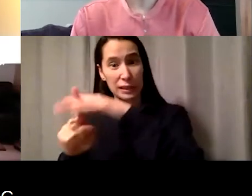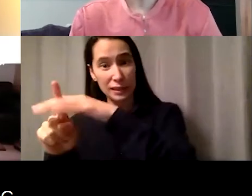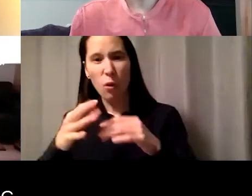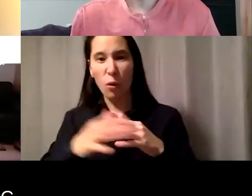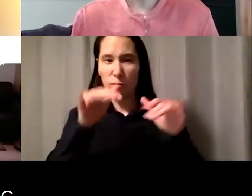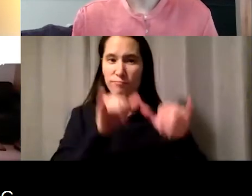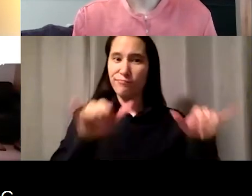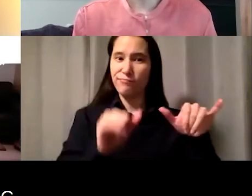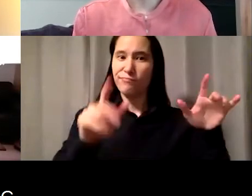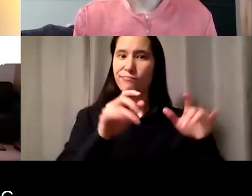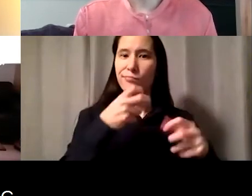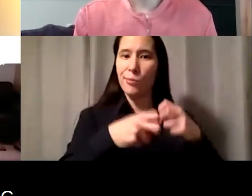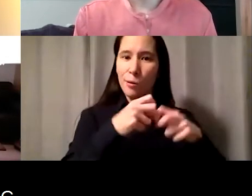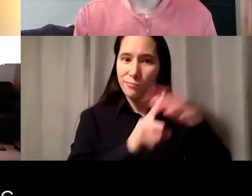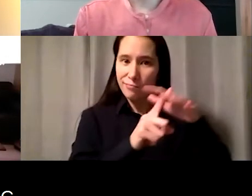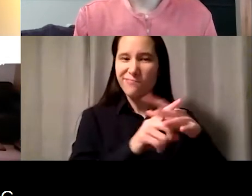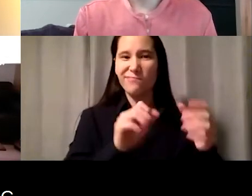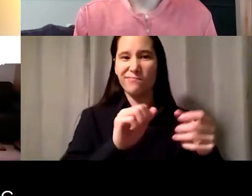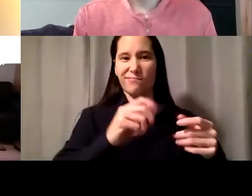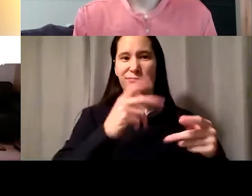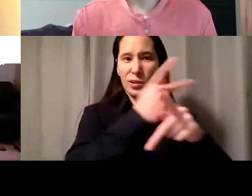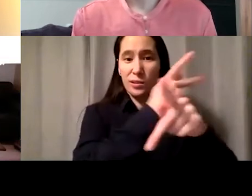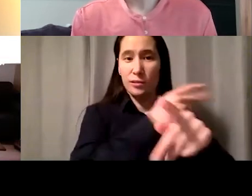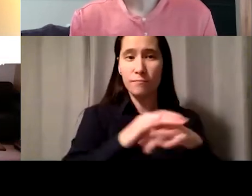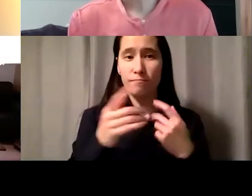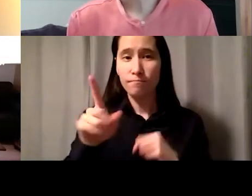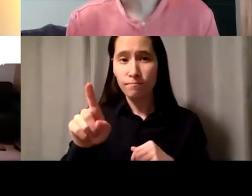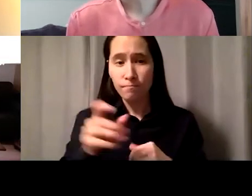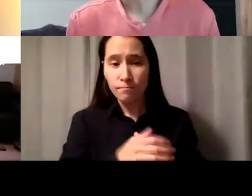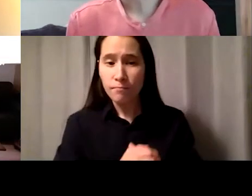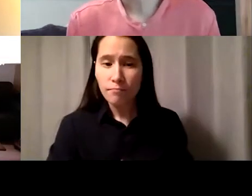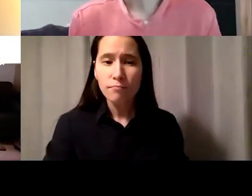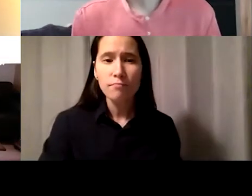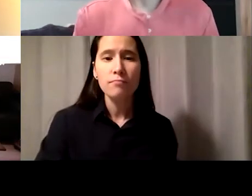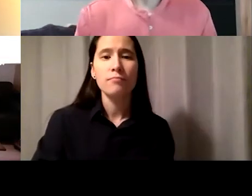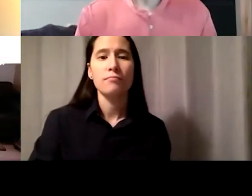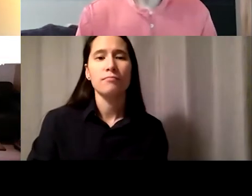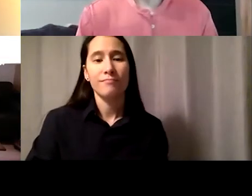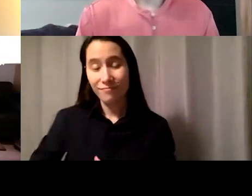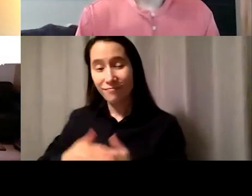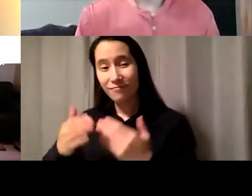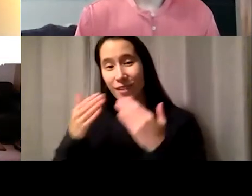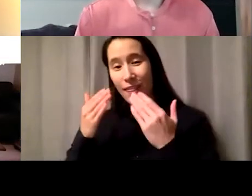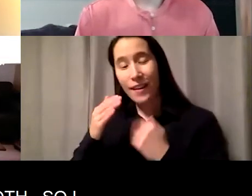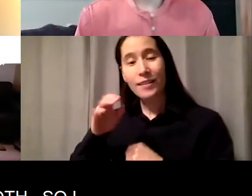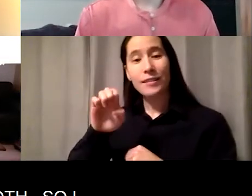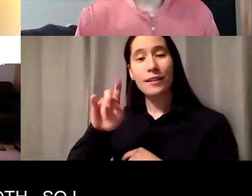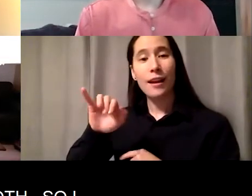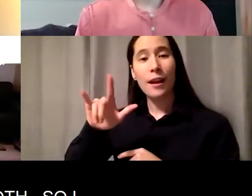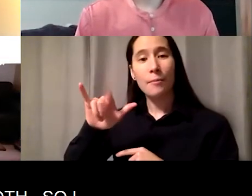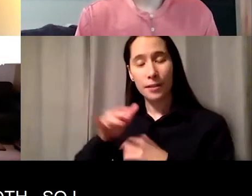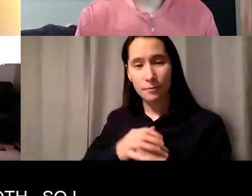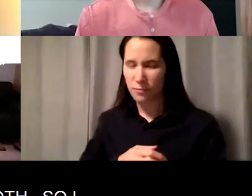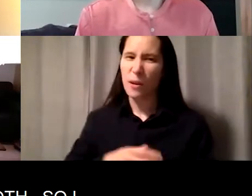ones? Thanks, Emily. I think a little of both.